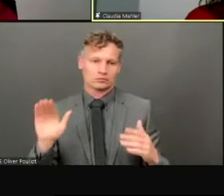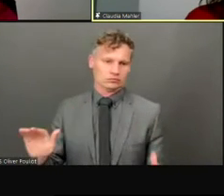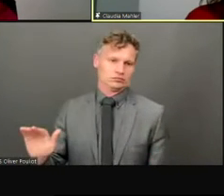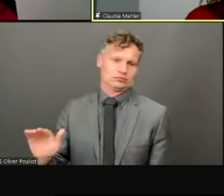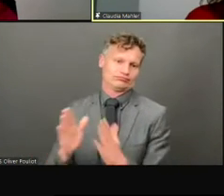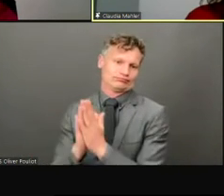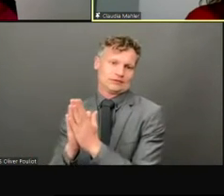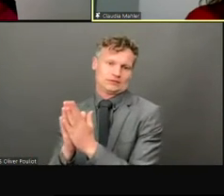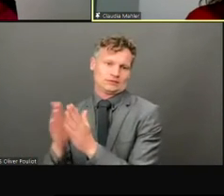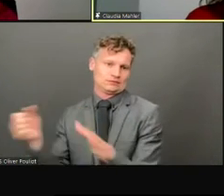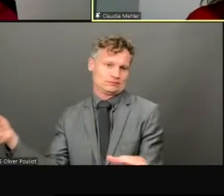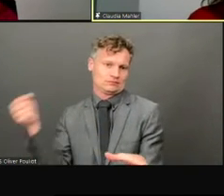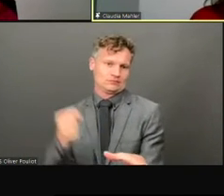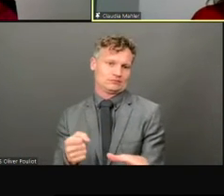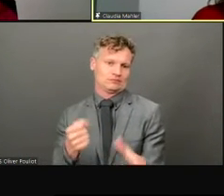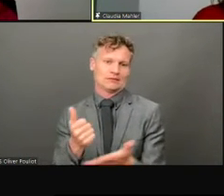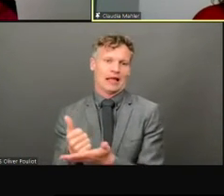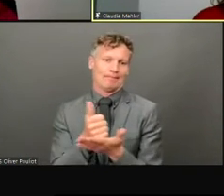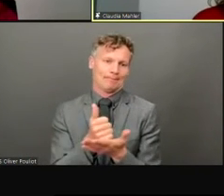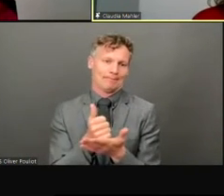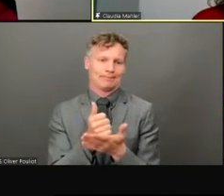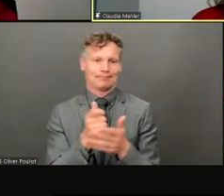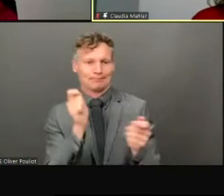insights in this regard. Thank you.